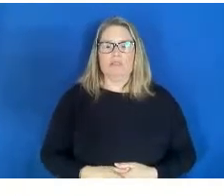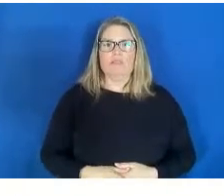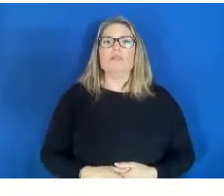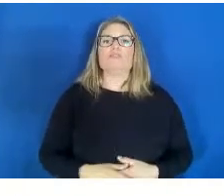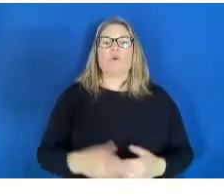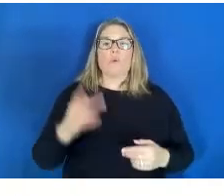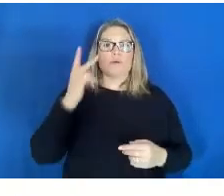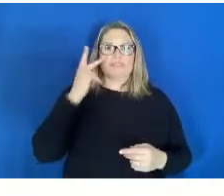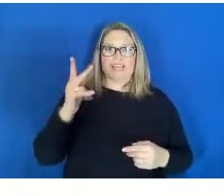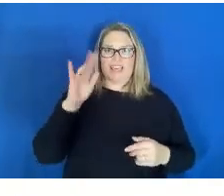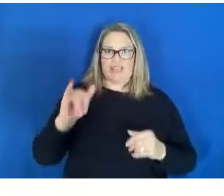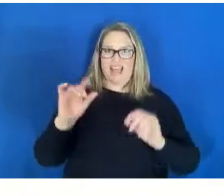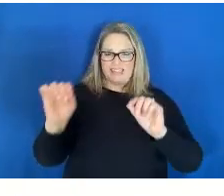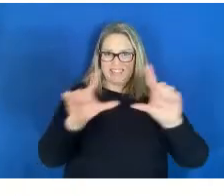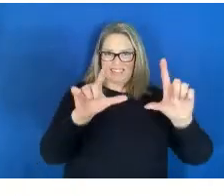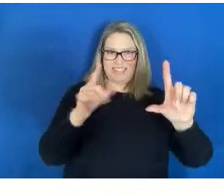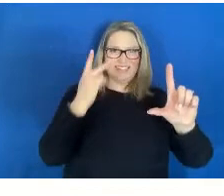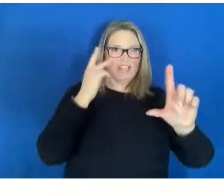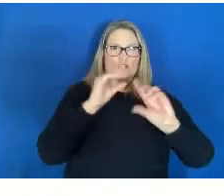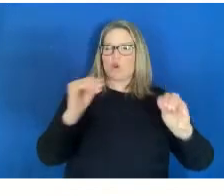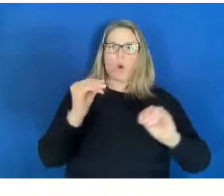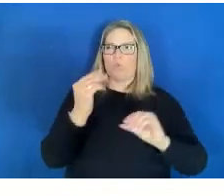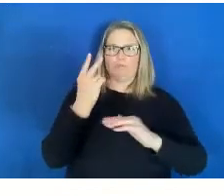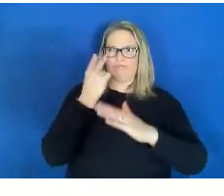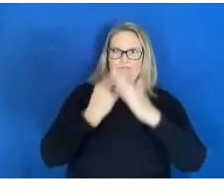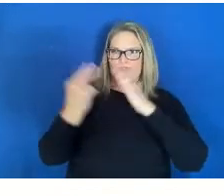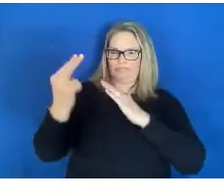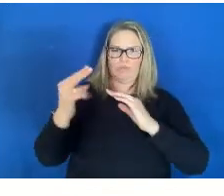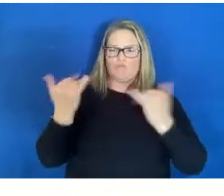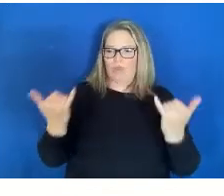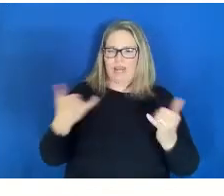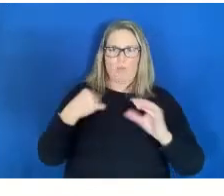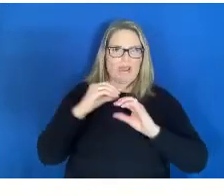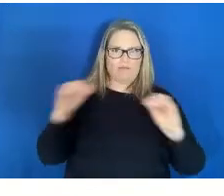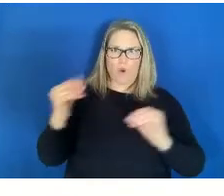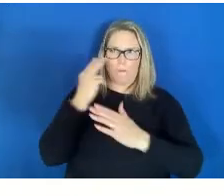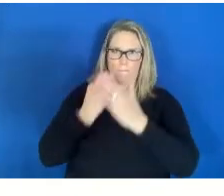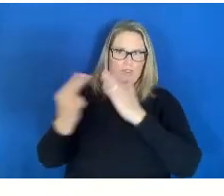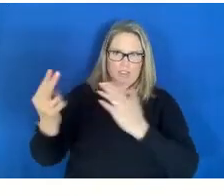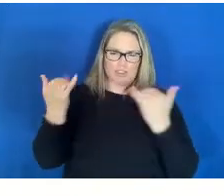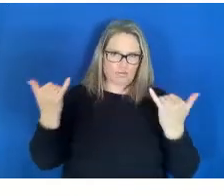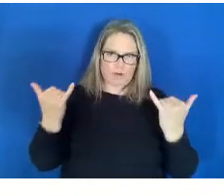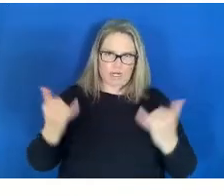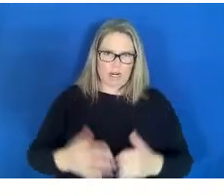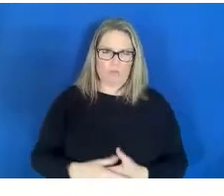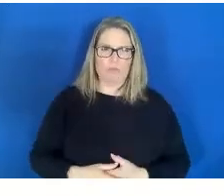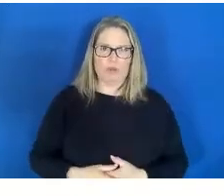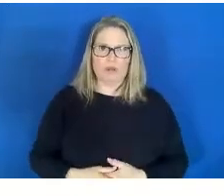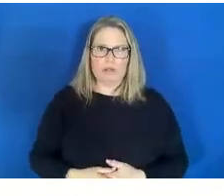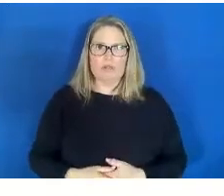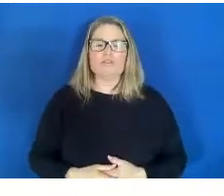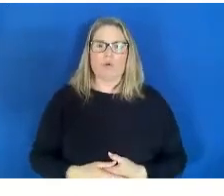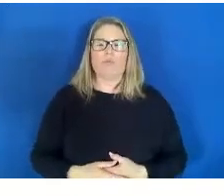your slides, as there's no forecast available at the time. I do believe they're forecasting now.